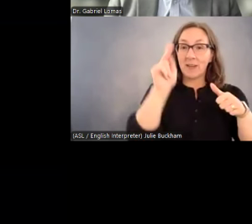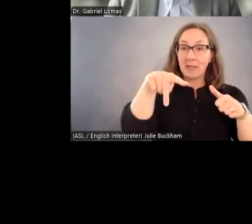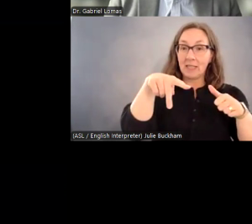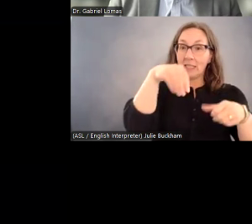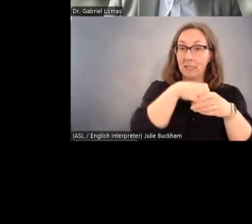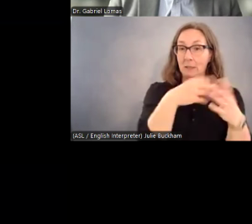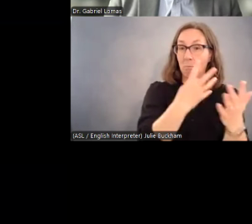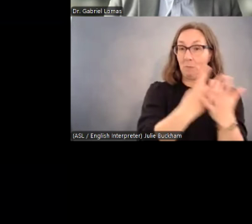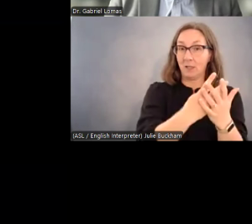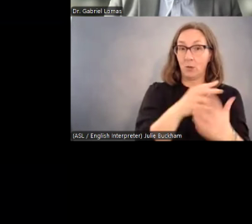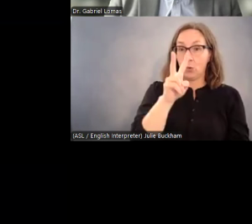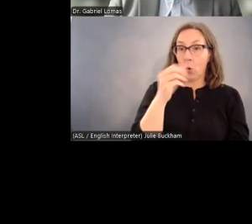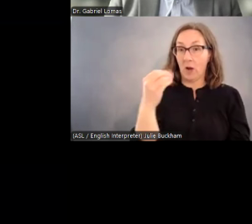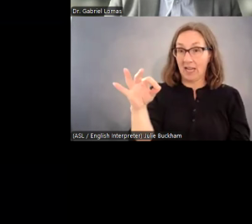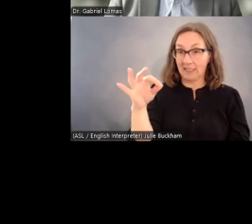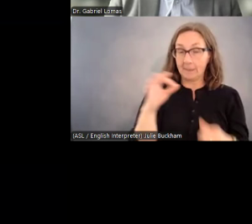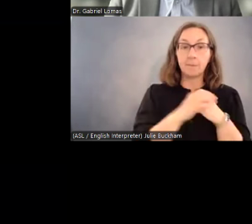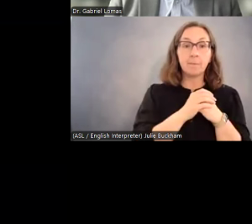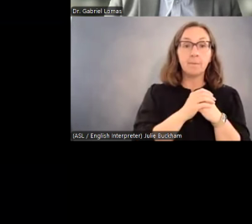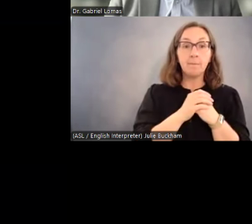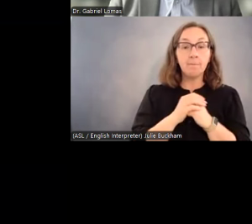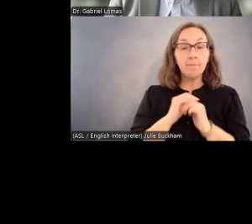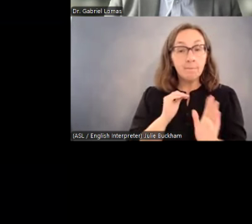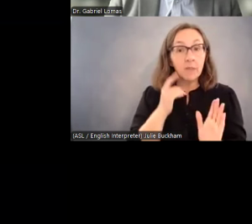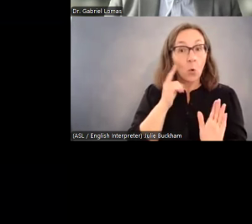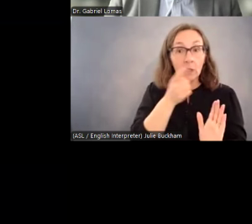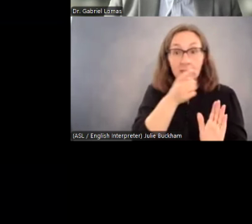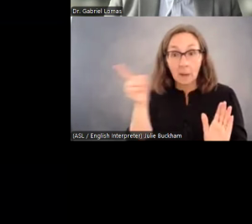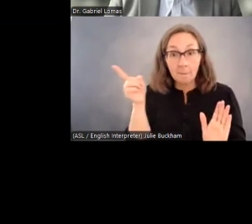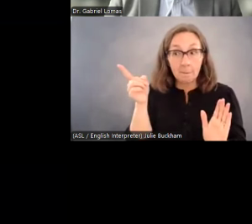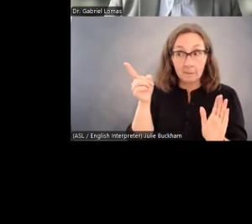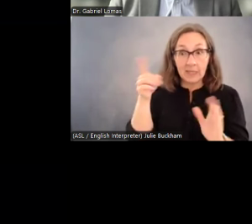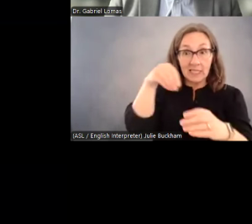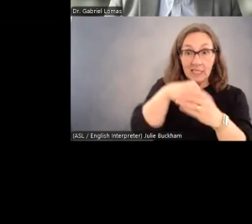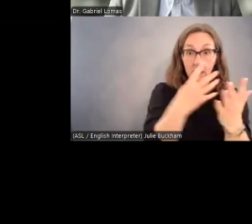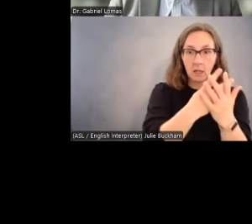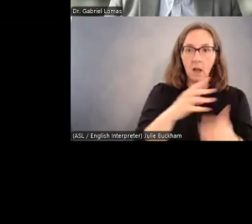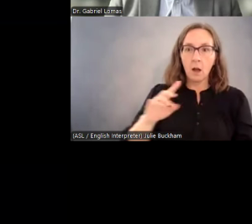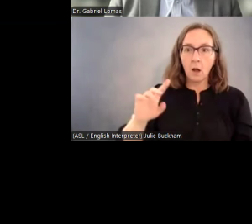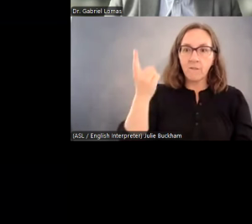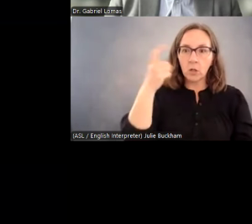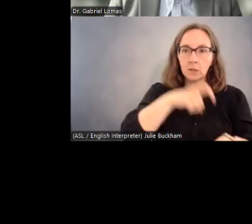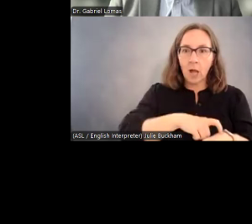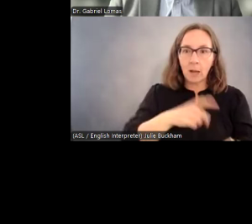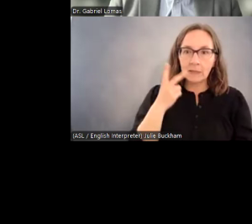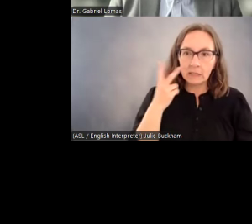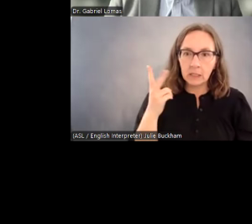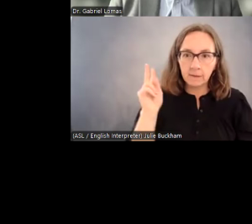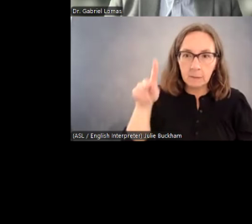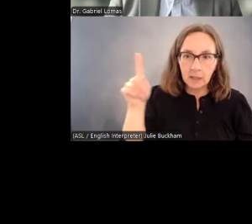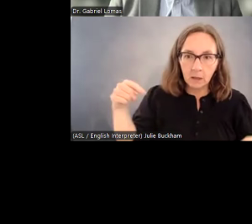the prison system. Now, for some of the inmates, this was the first time they had ever seen or used a video